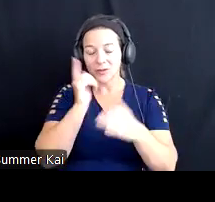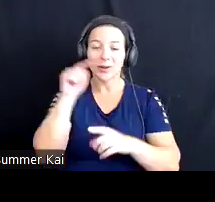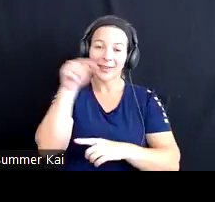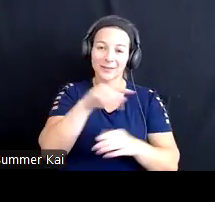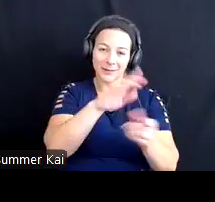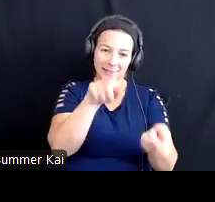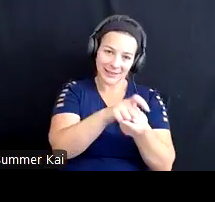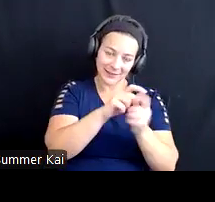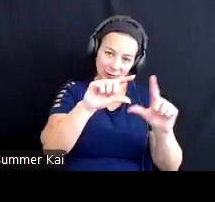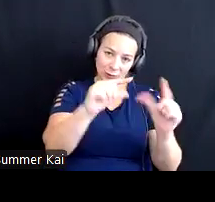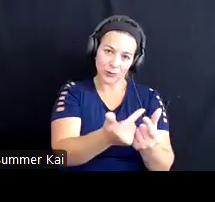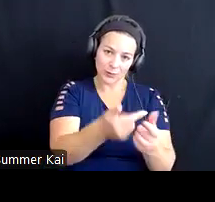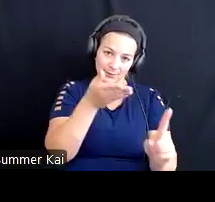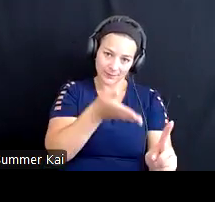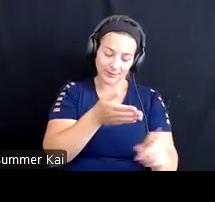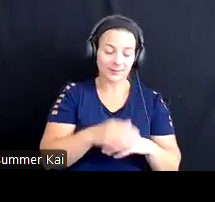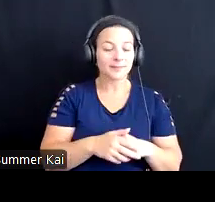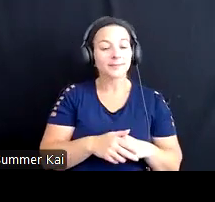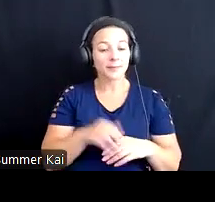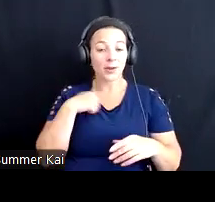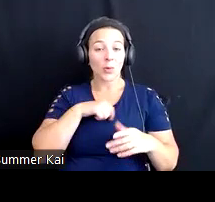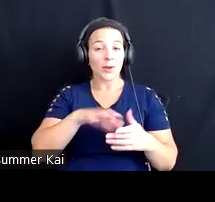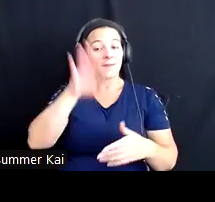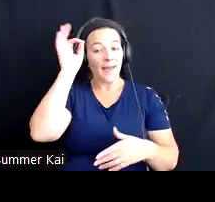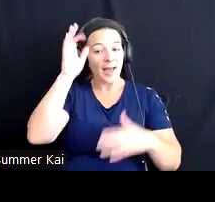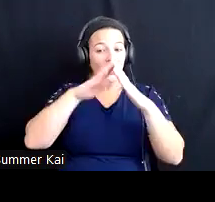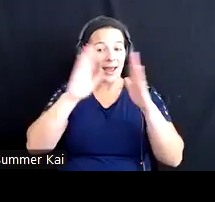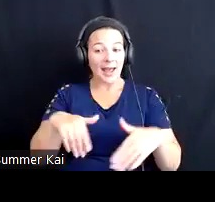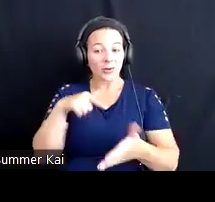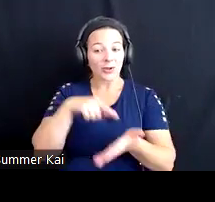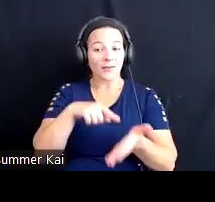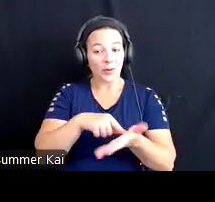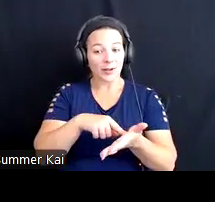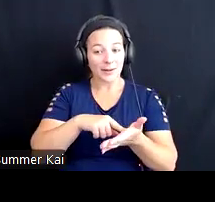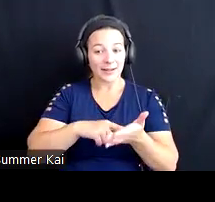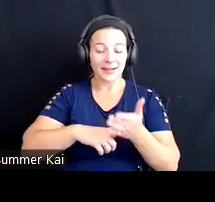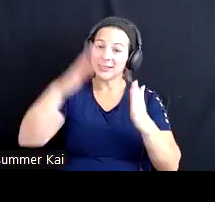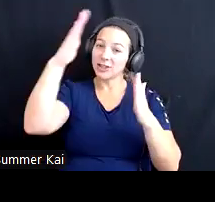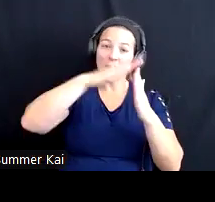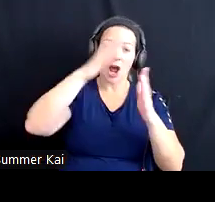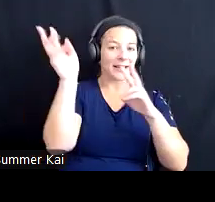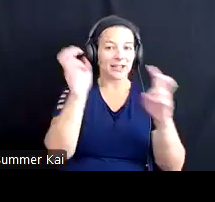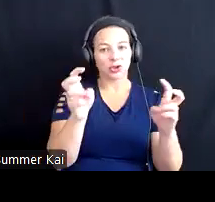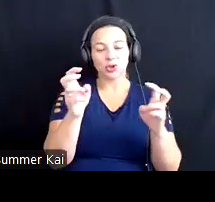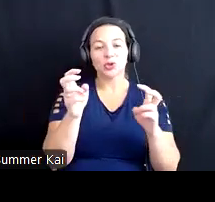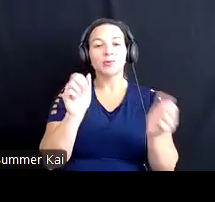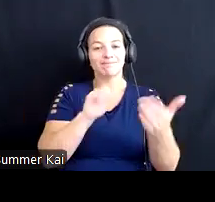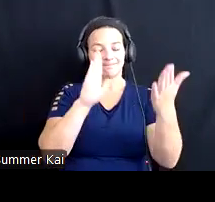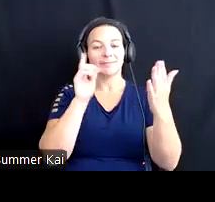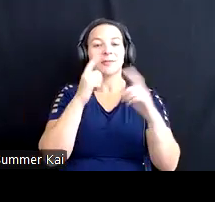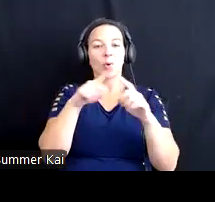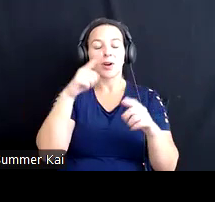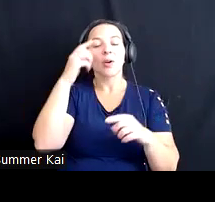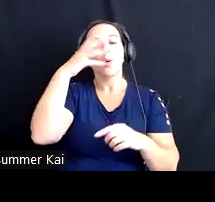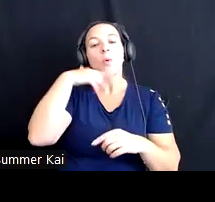population. We found that housing affordability is the #1 issue facing older adults and people with